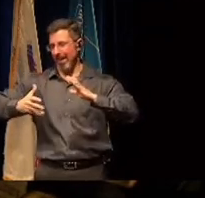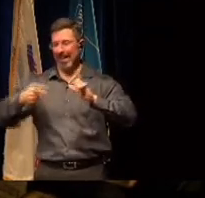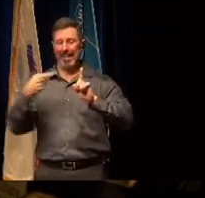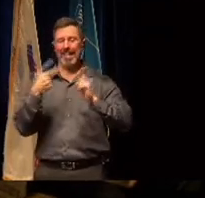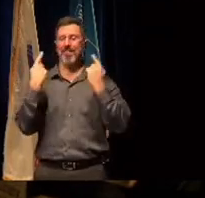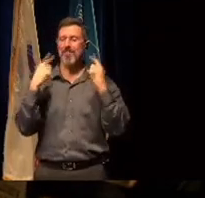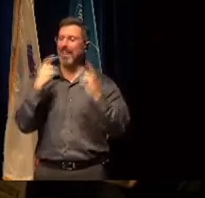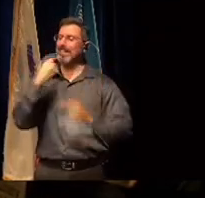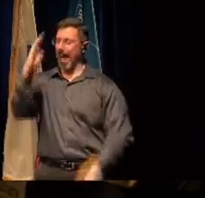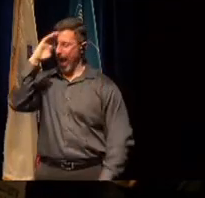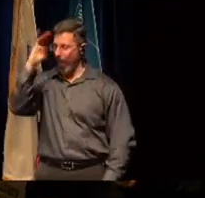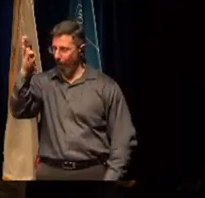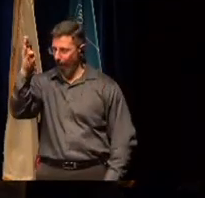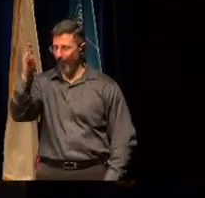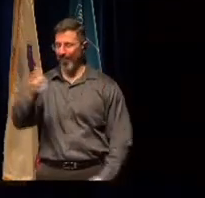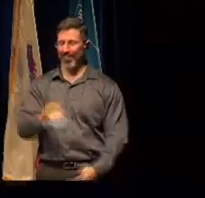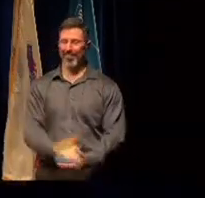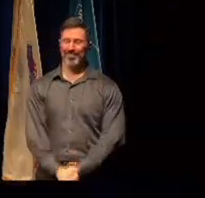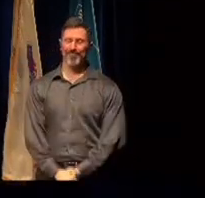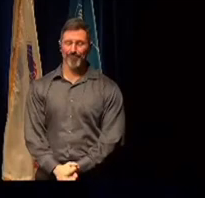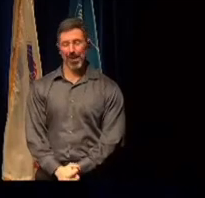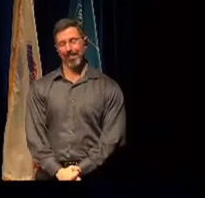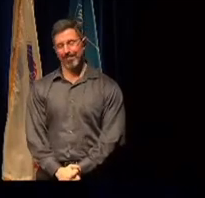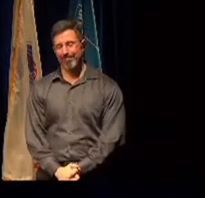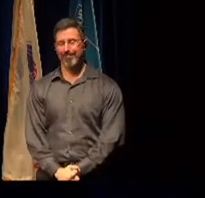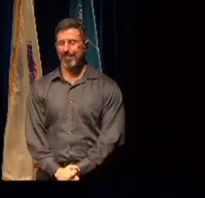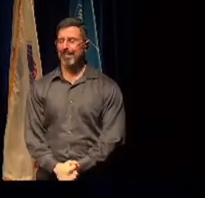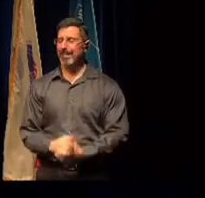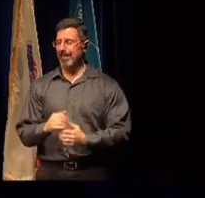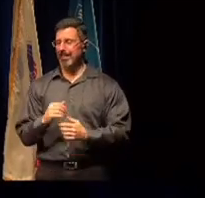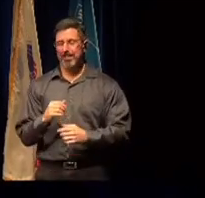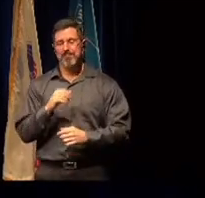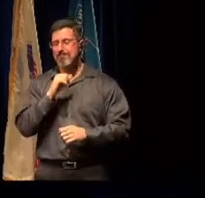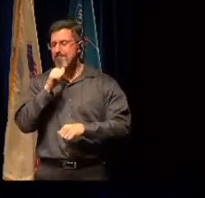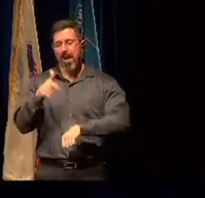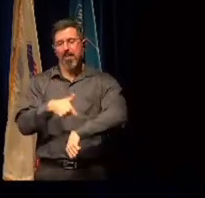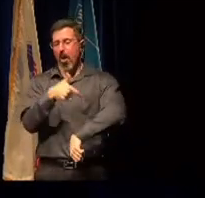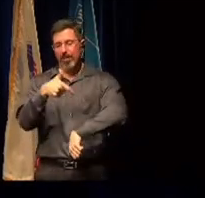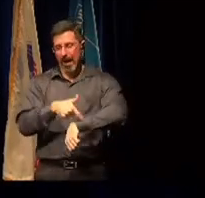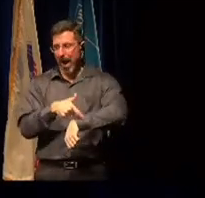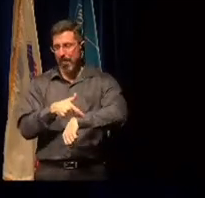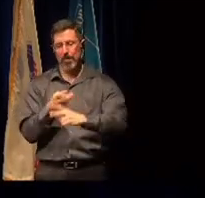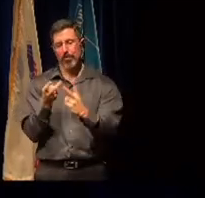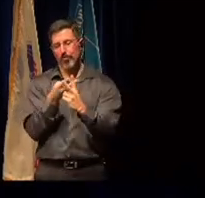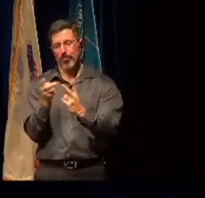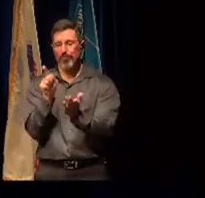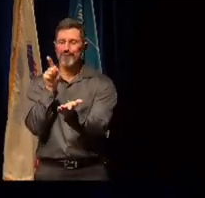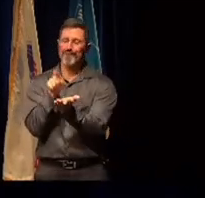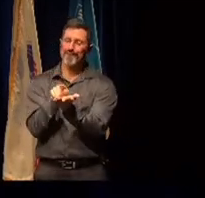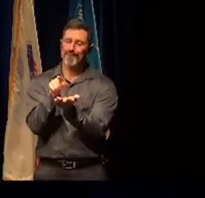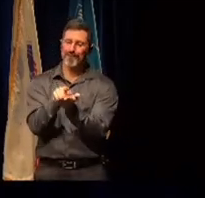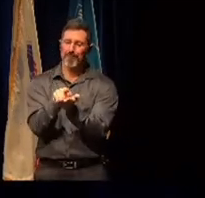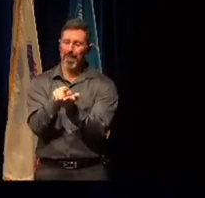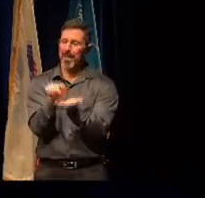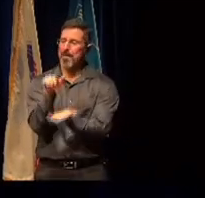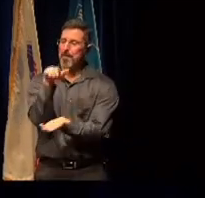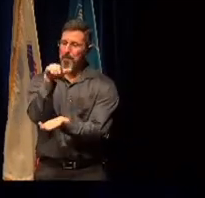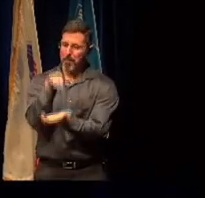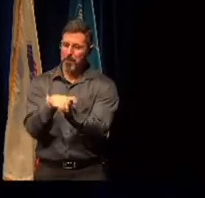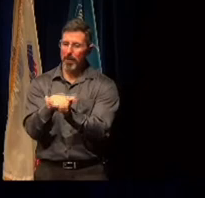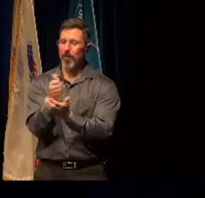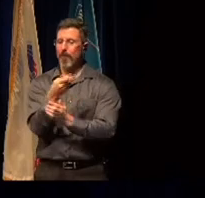hello. It didn't take long for them to fall in love and marry in just a few short months